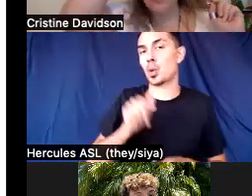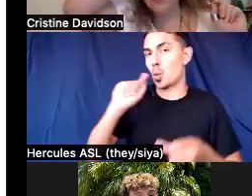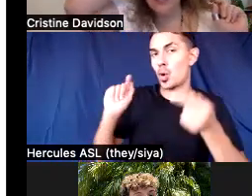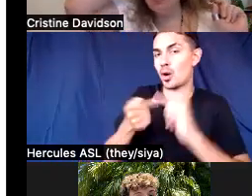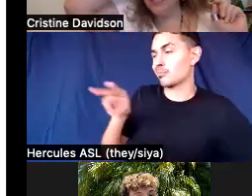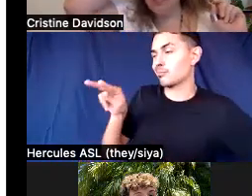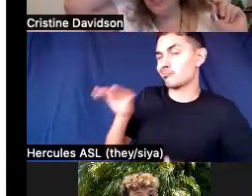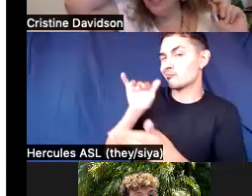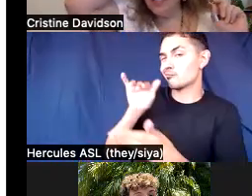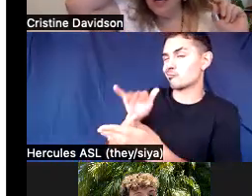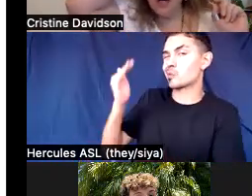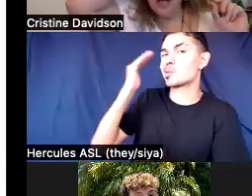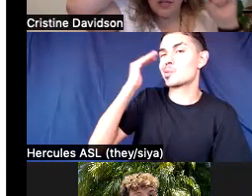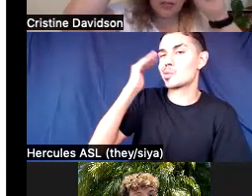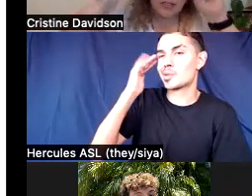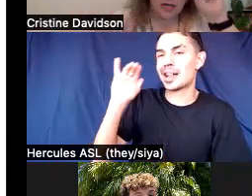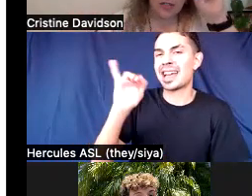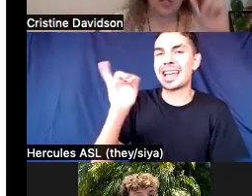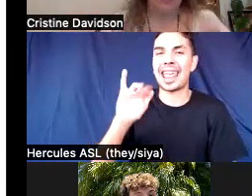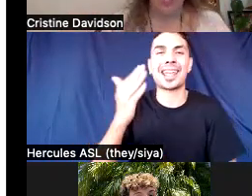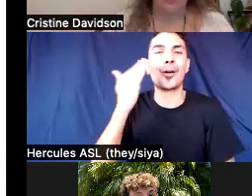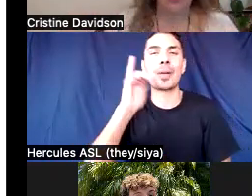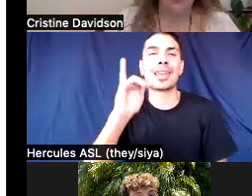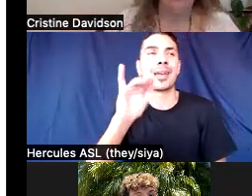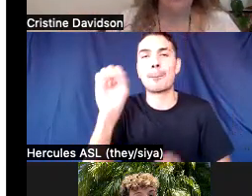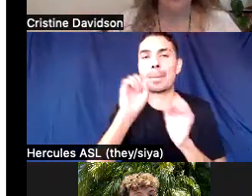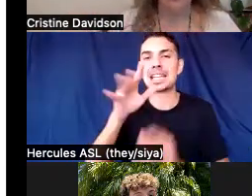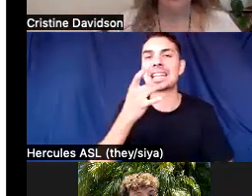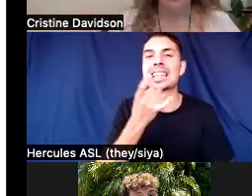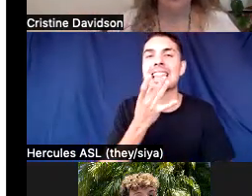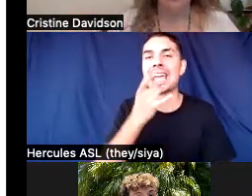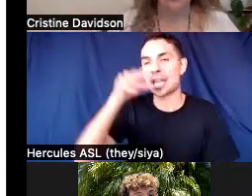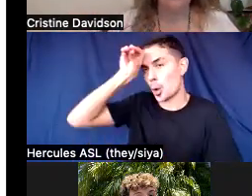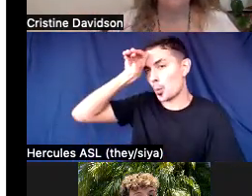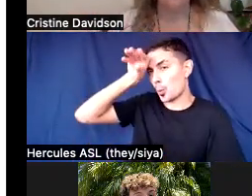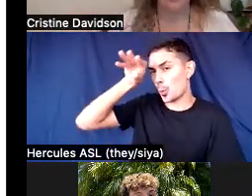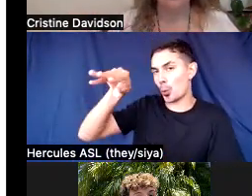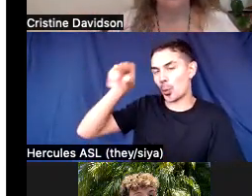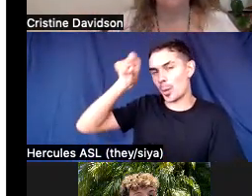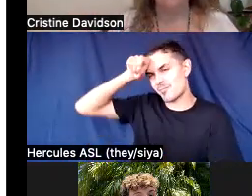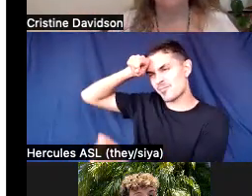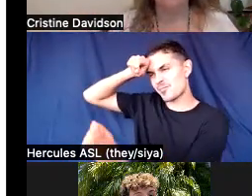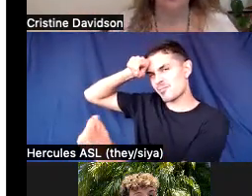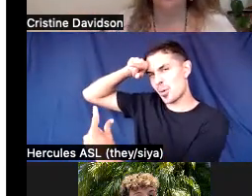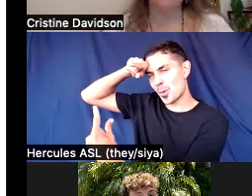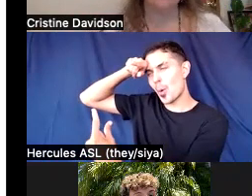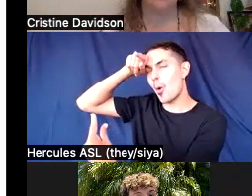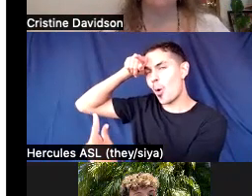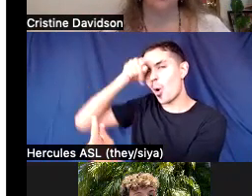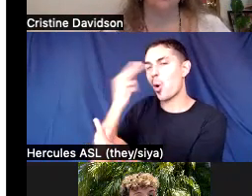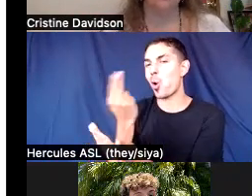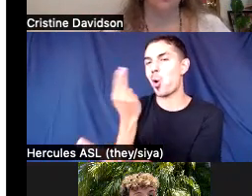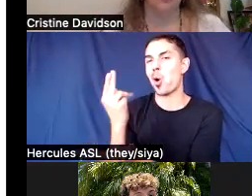little freaking light beam. And they're going to target you for that. So I guess it's a tactic. I don't know if